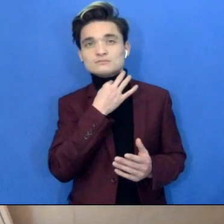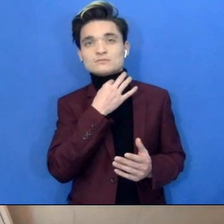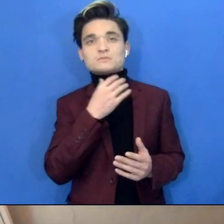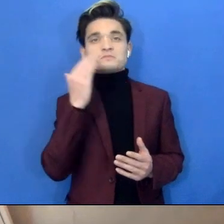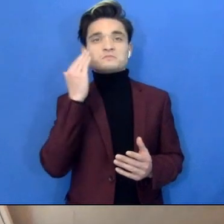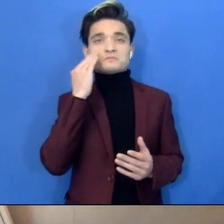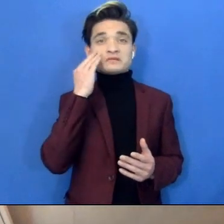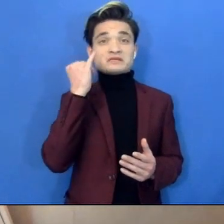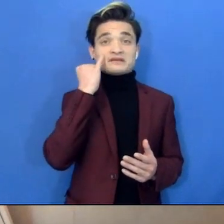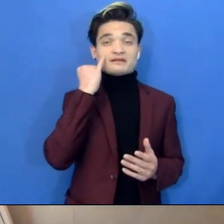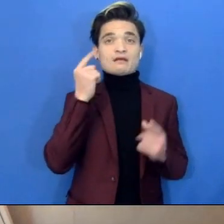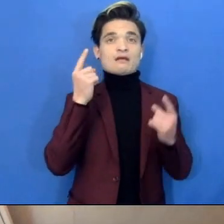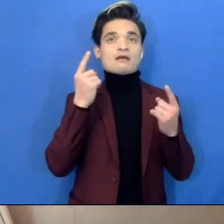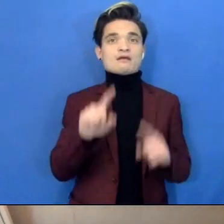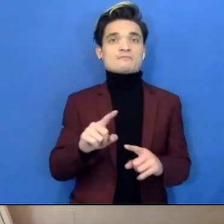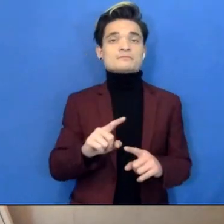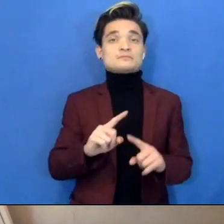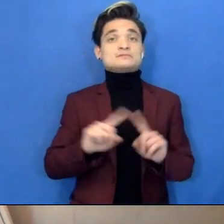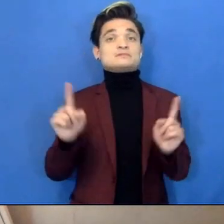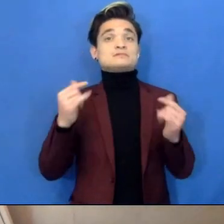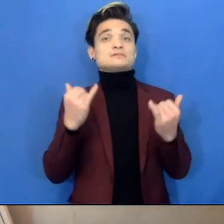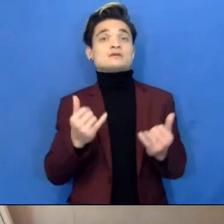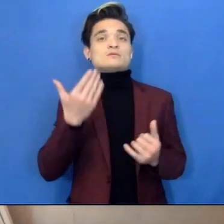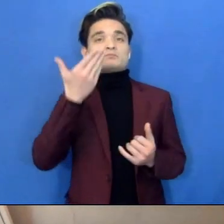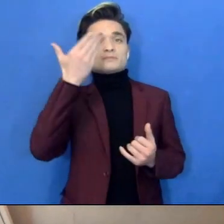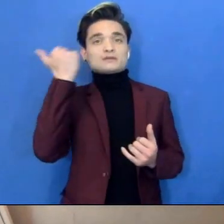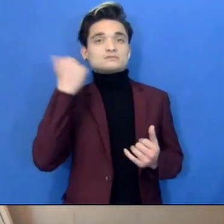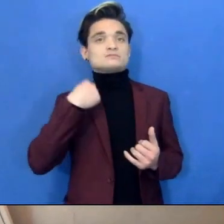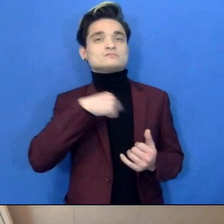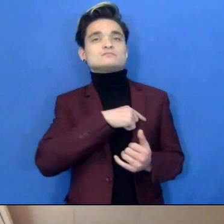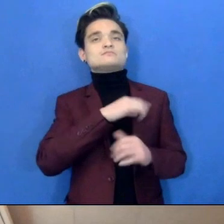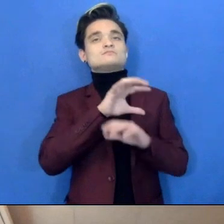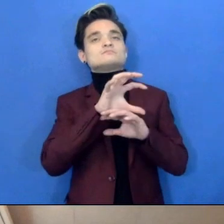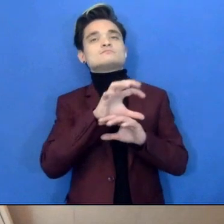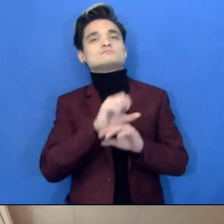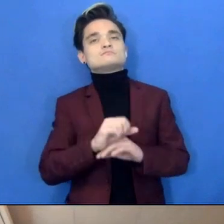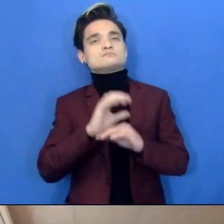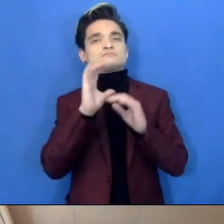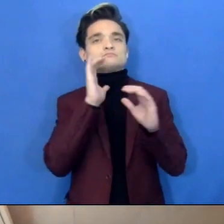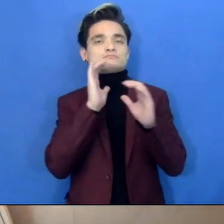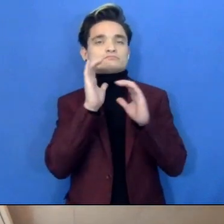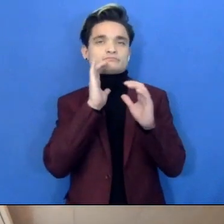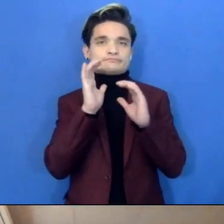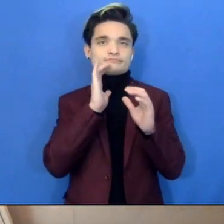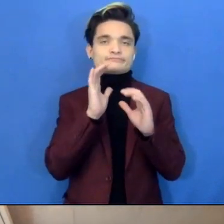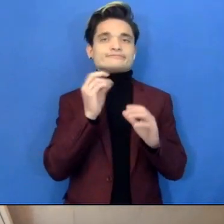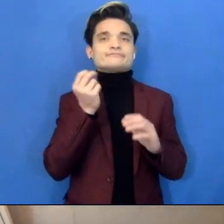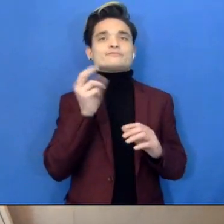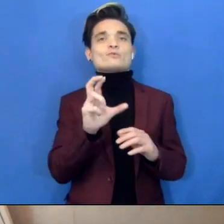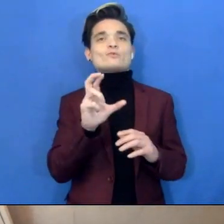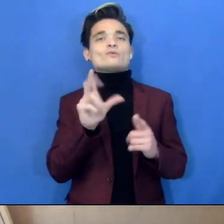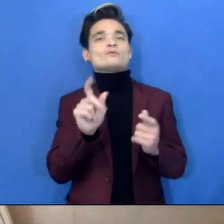more used to these mediated forms of communication, or whether this is something specific to fiction to mark that. I don't